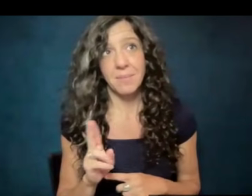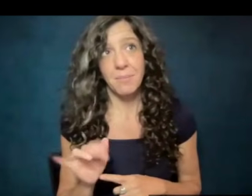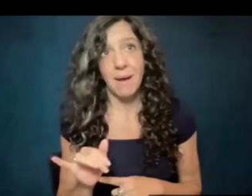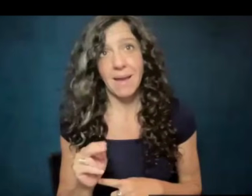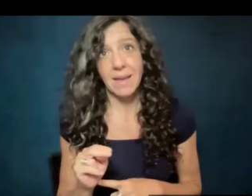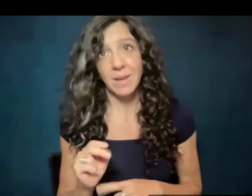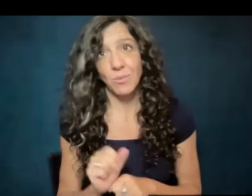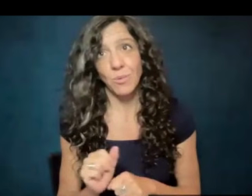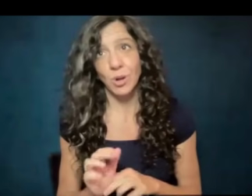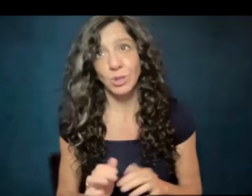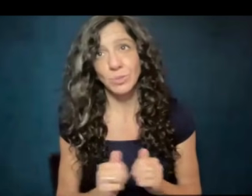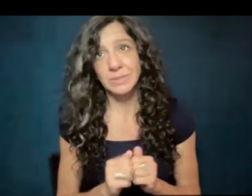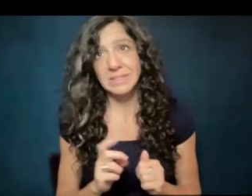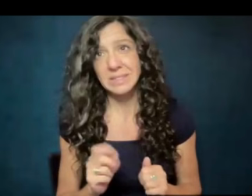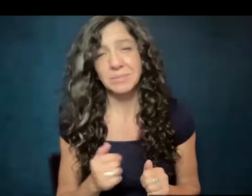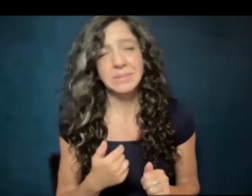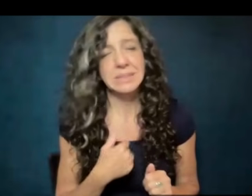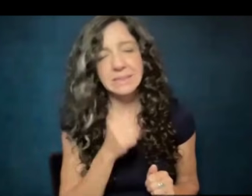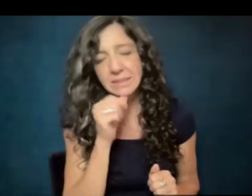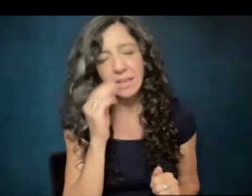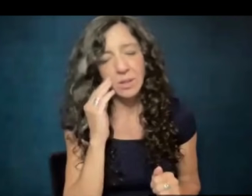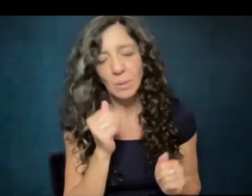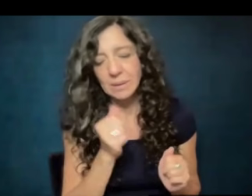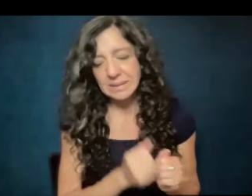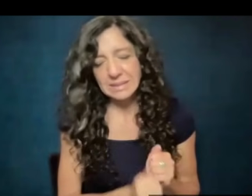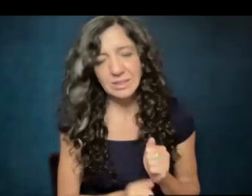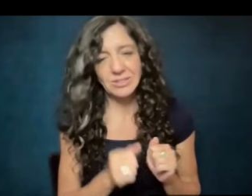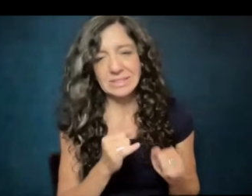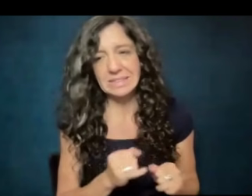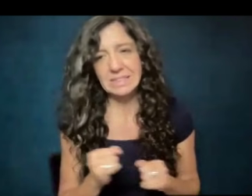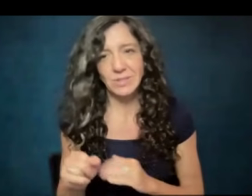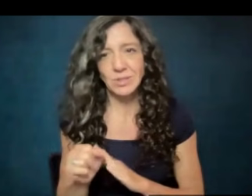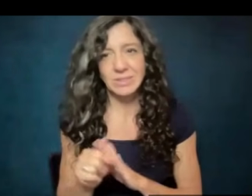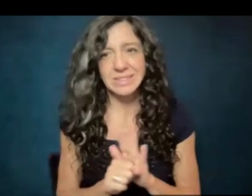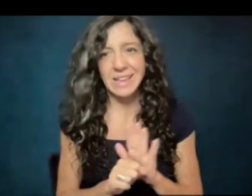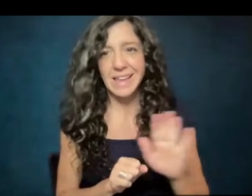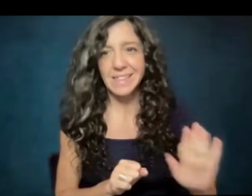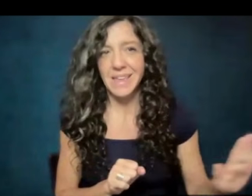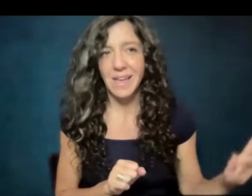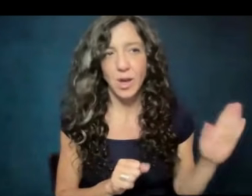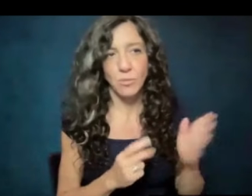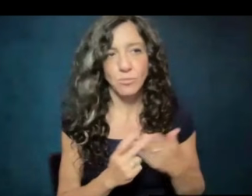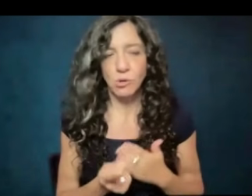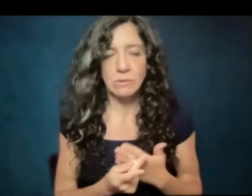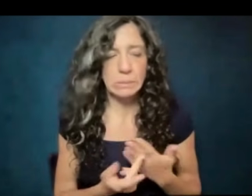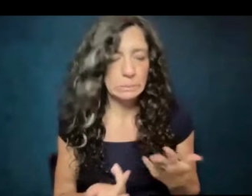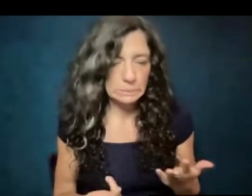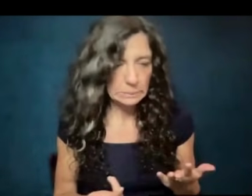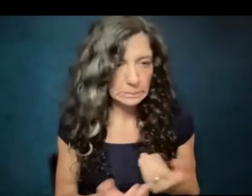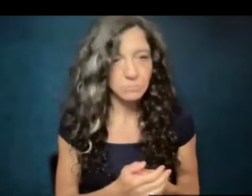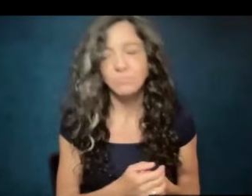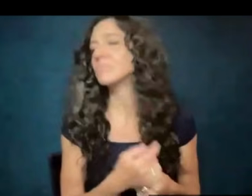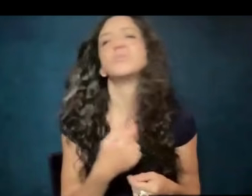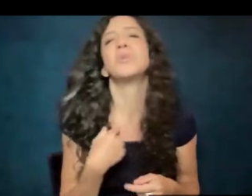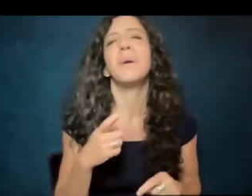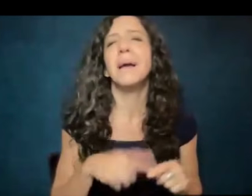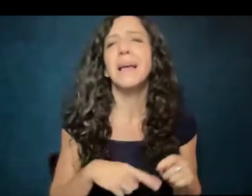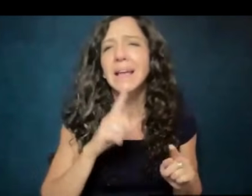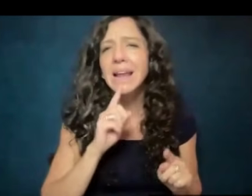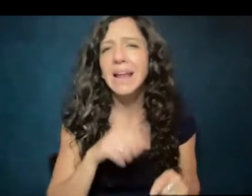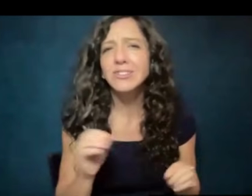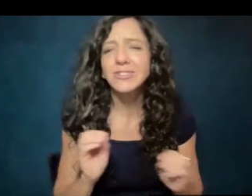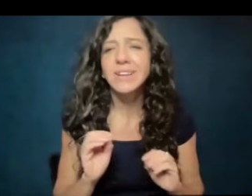know off the top of our heads each individual state's program. So, I'm not going to be able to answer